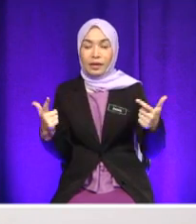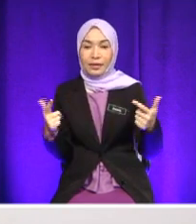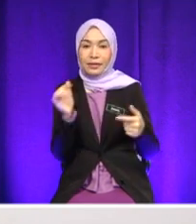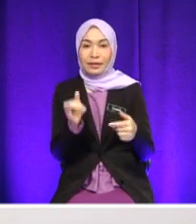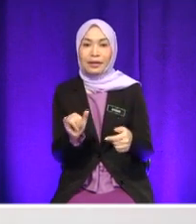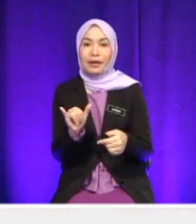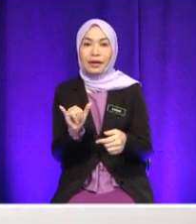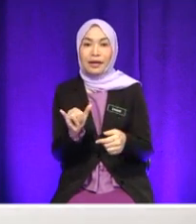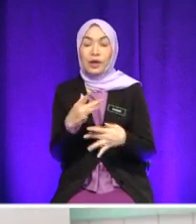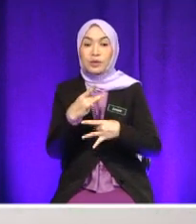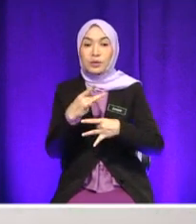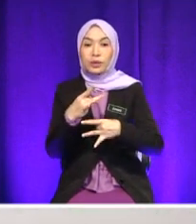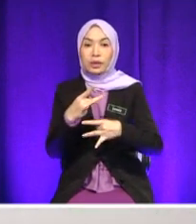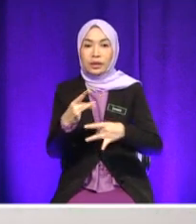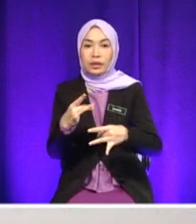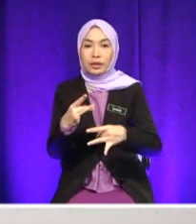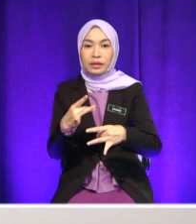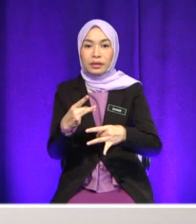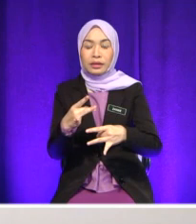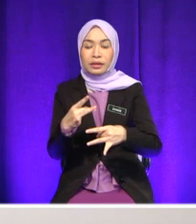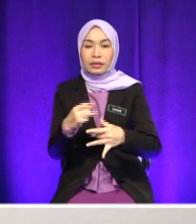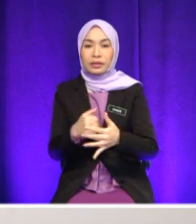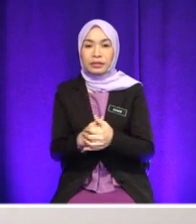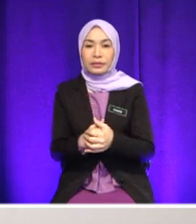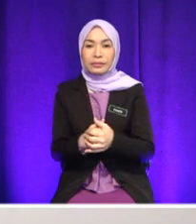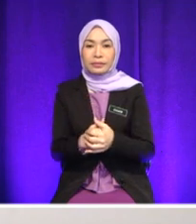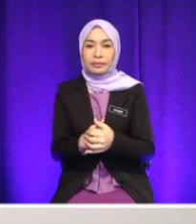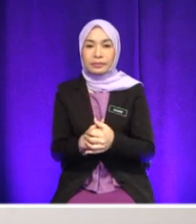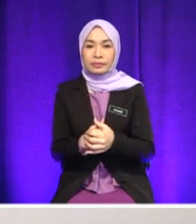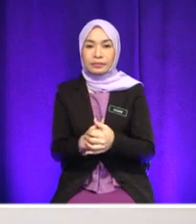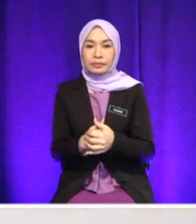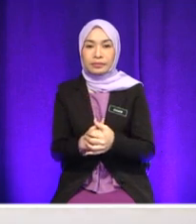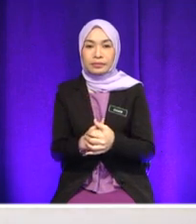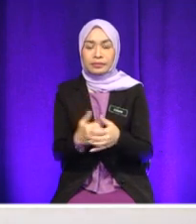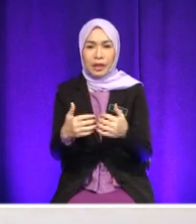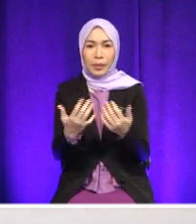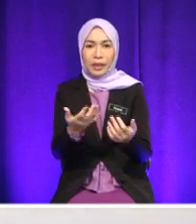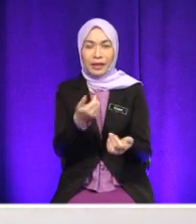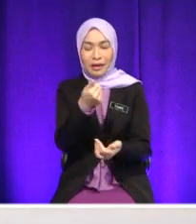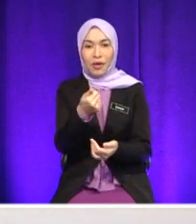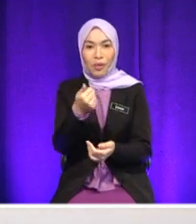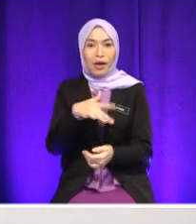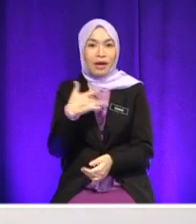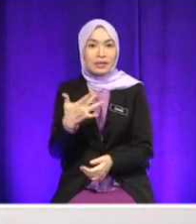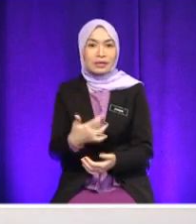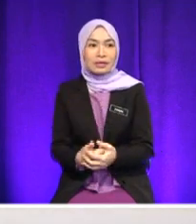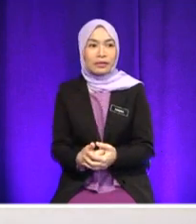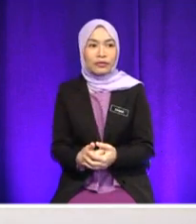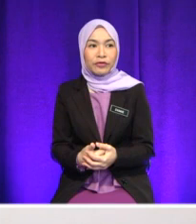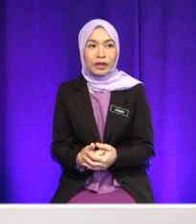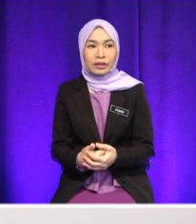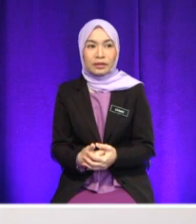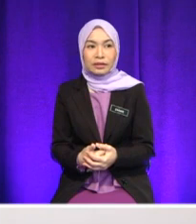for more information on the shop page that have been created. What do you think, Rachel? I see eye to eye with